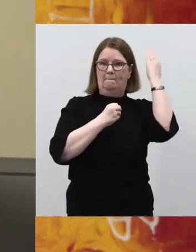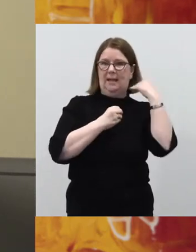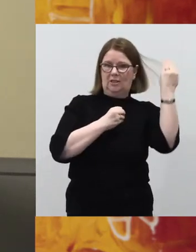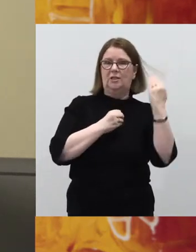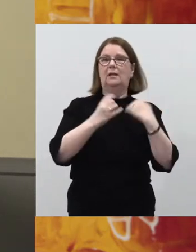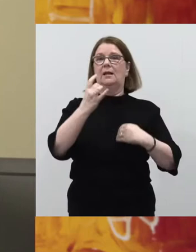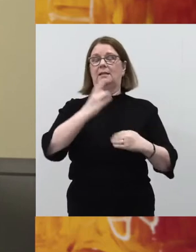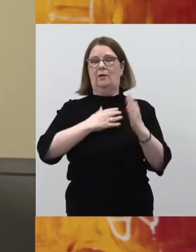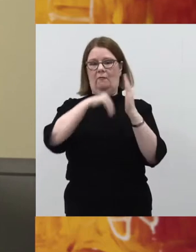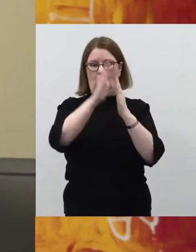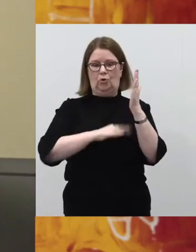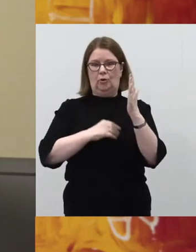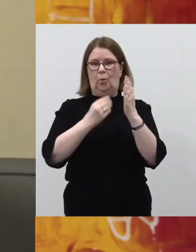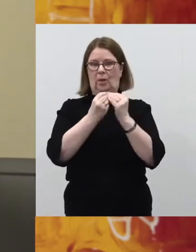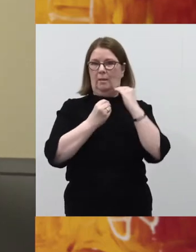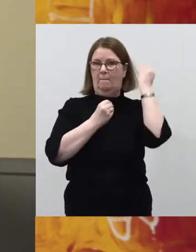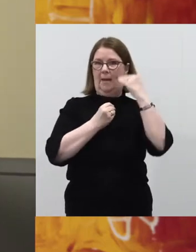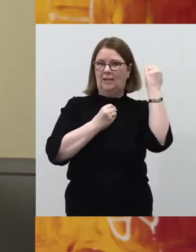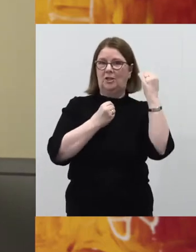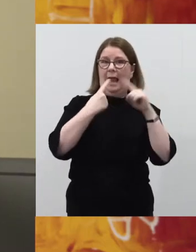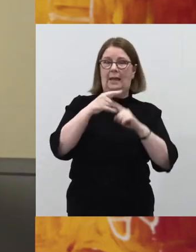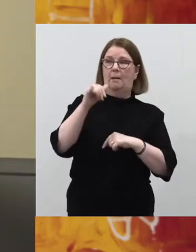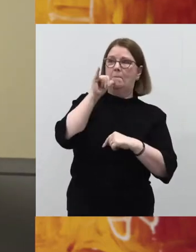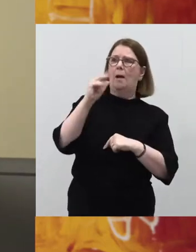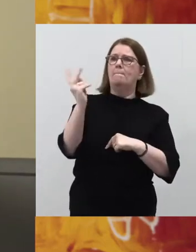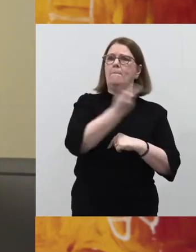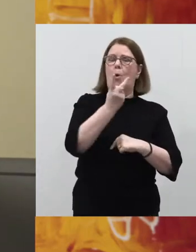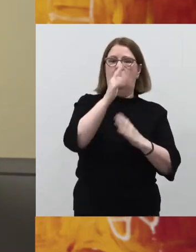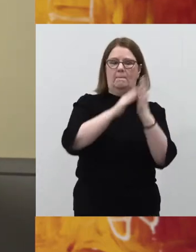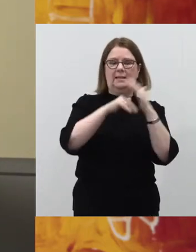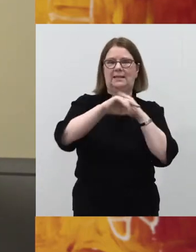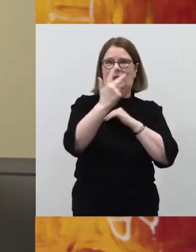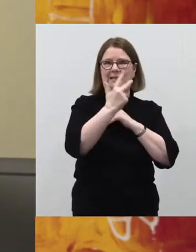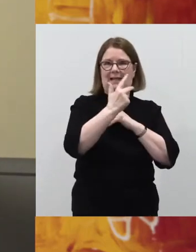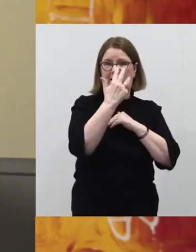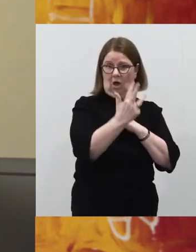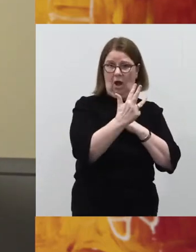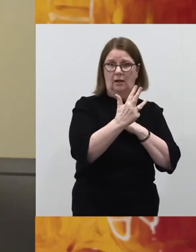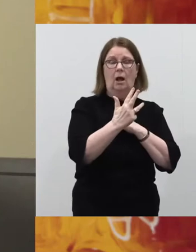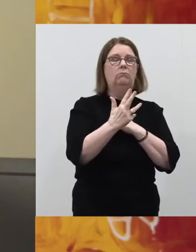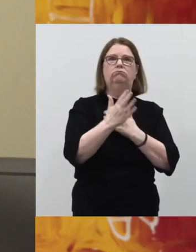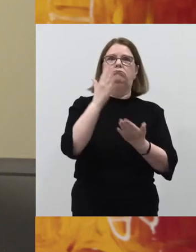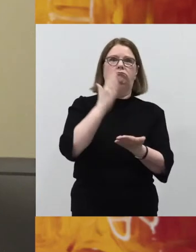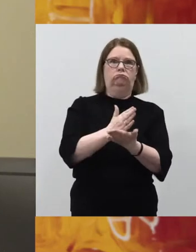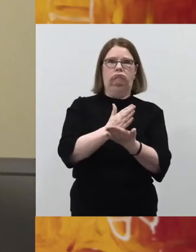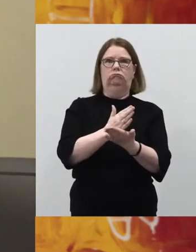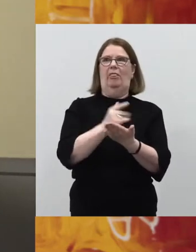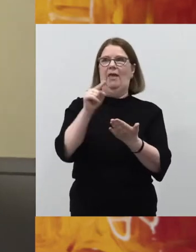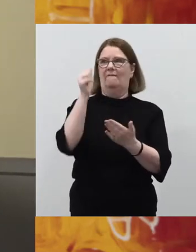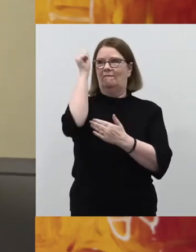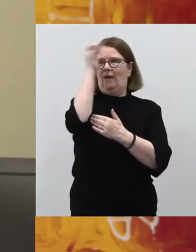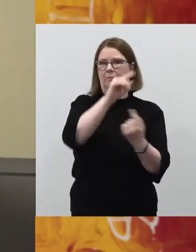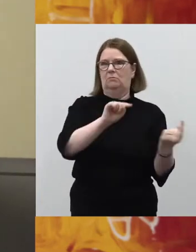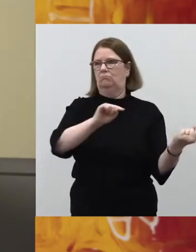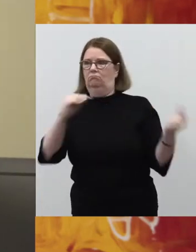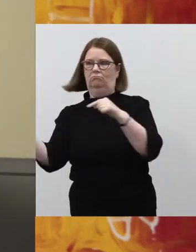The piercing stare and visible injury suggest great pain, but the carefully applied paint strokes and clearly